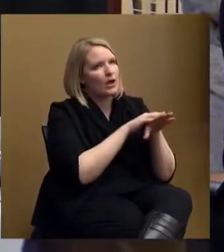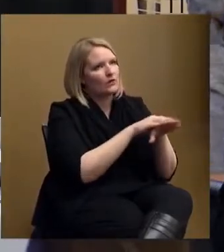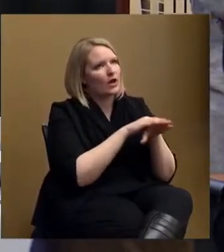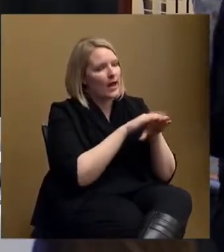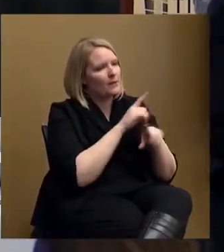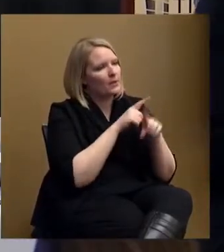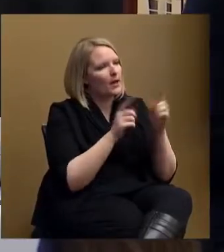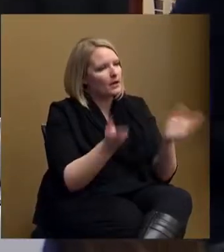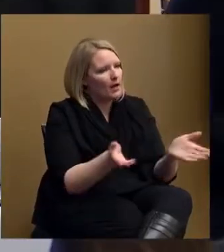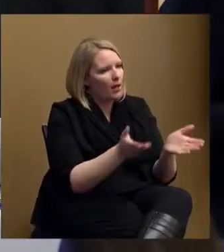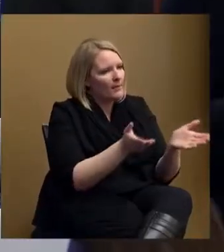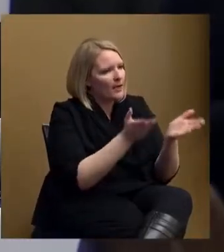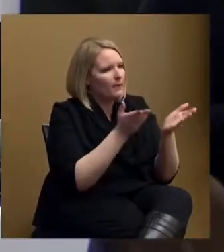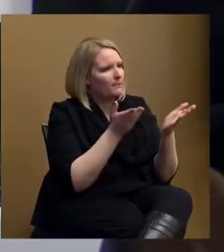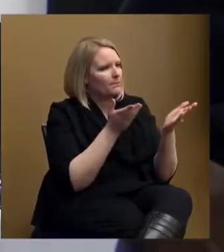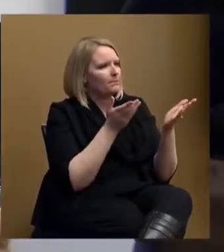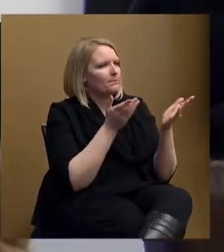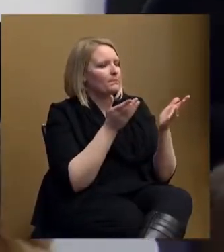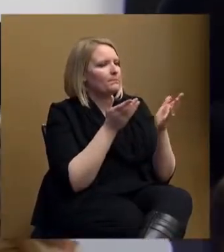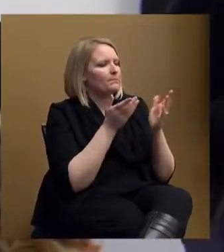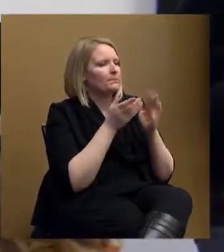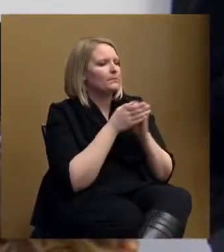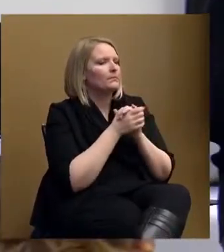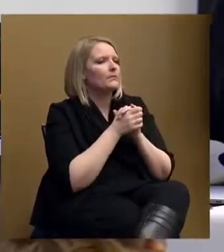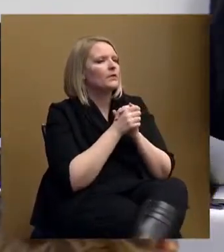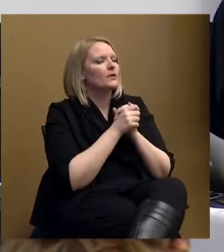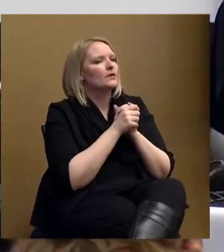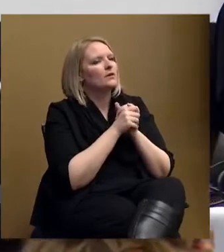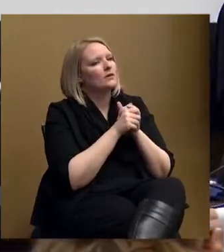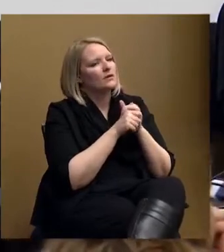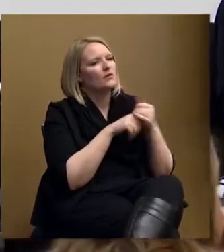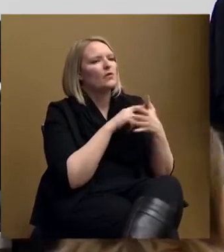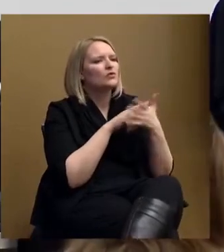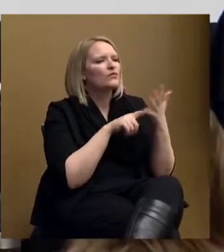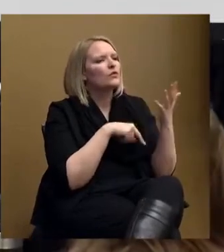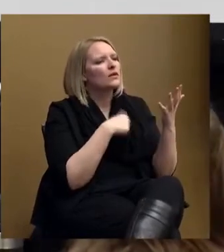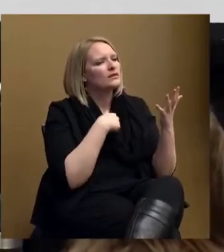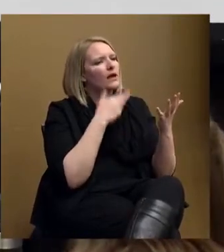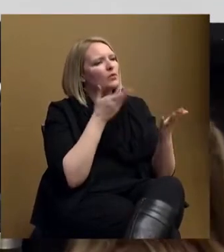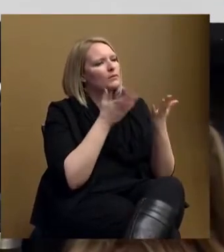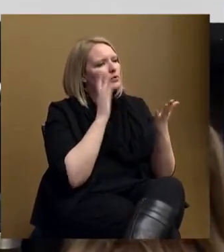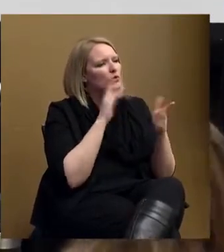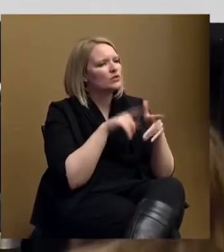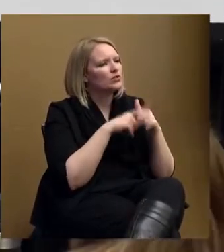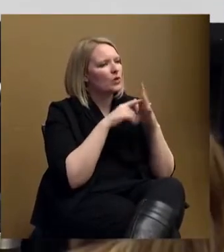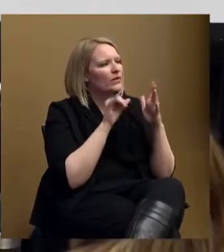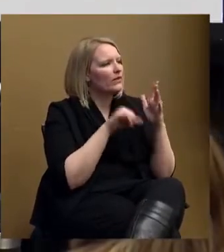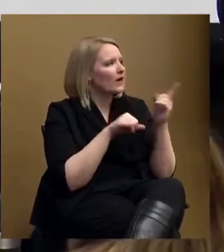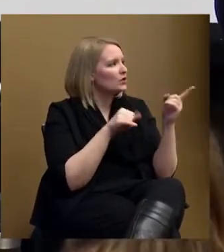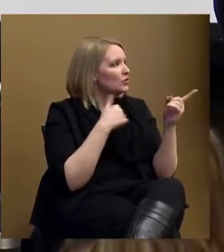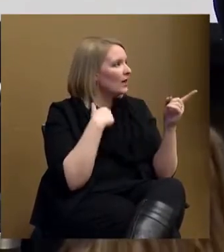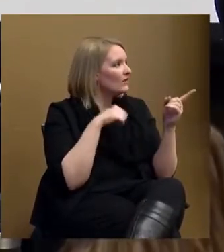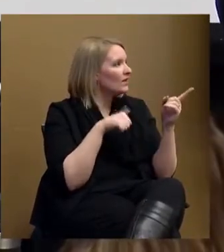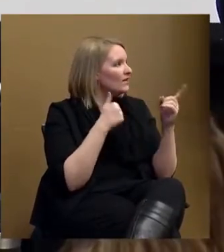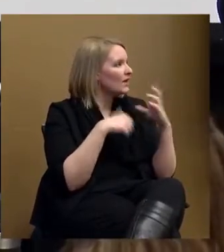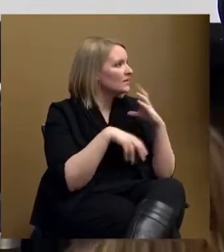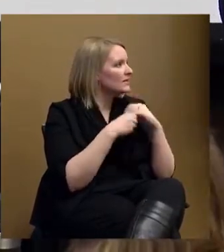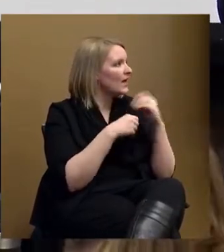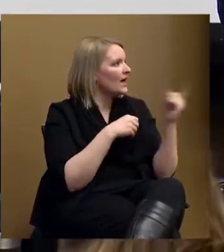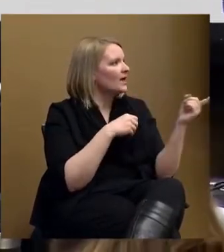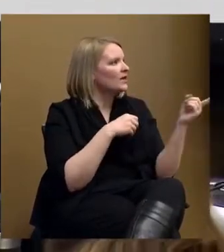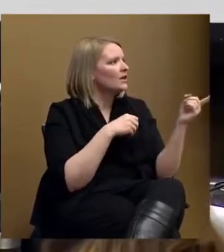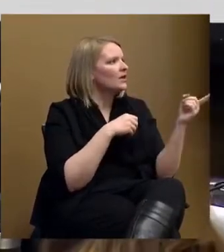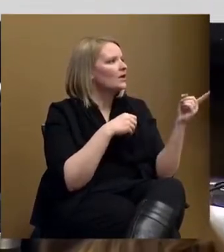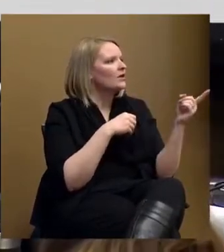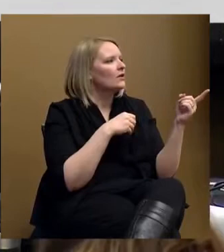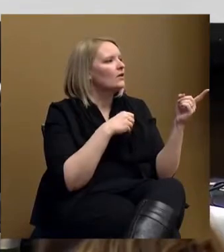him move toward the icon and so on. So those are a few things that I would probably start off with. Do you guys have anything to add? Well,